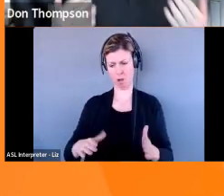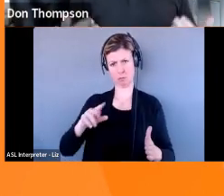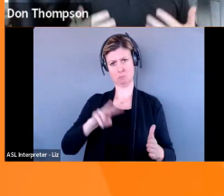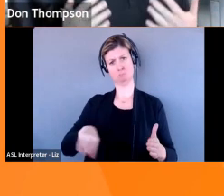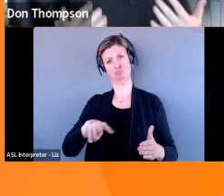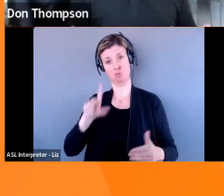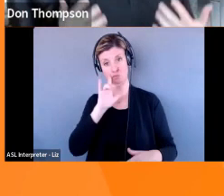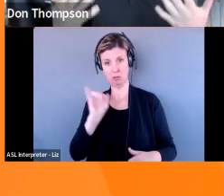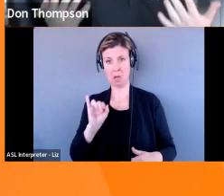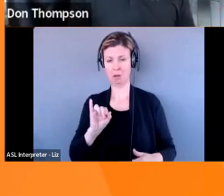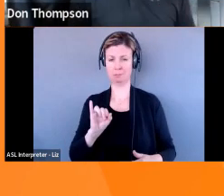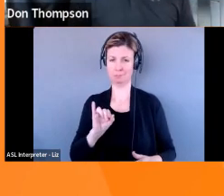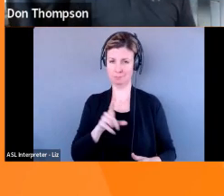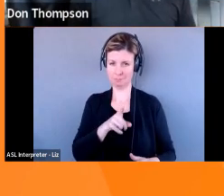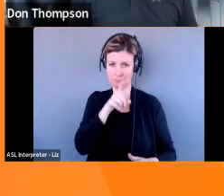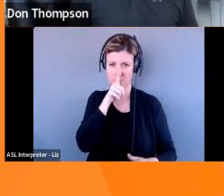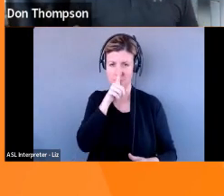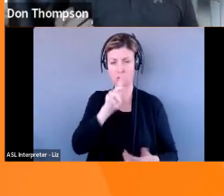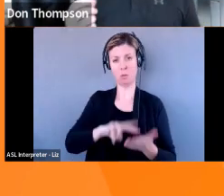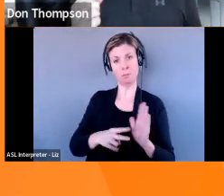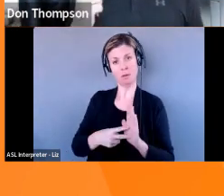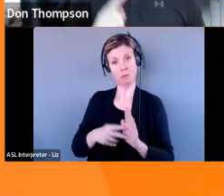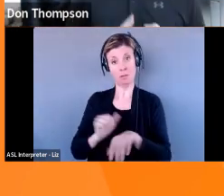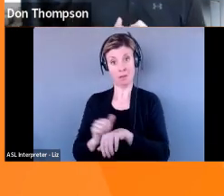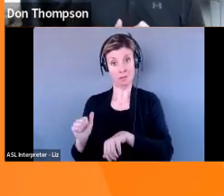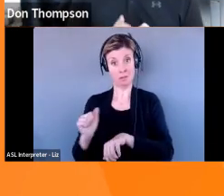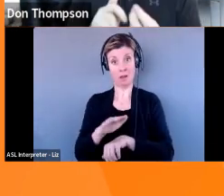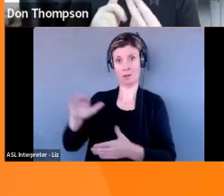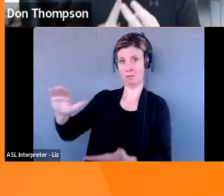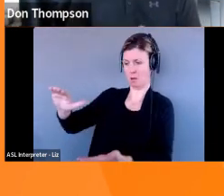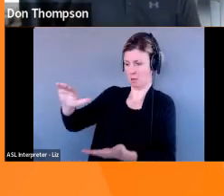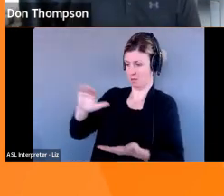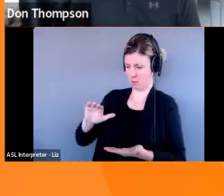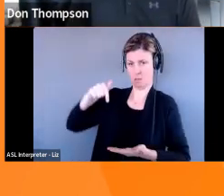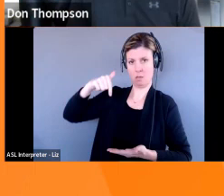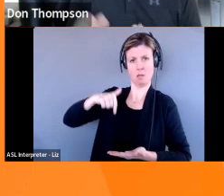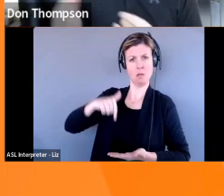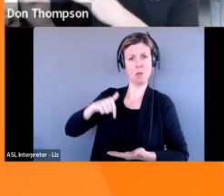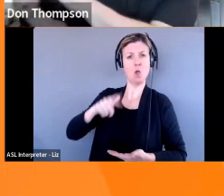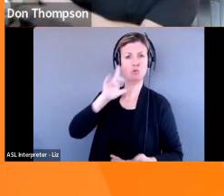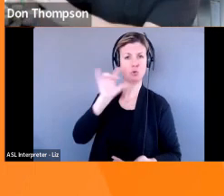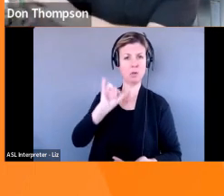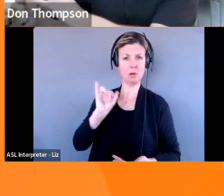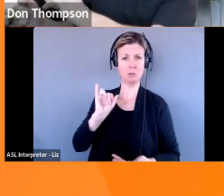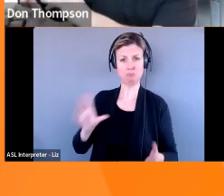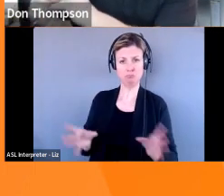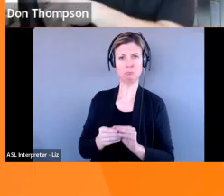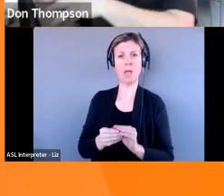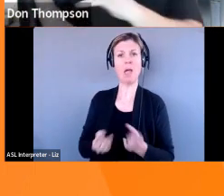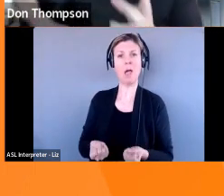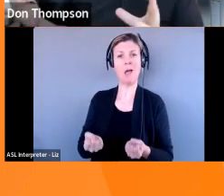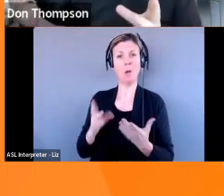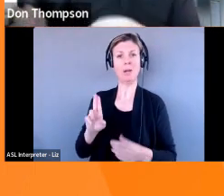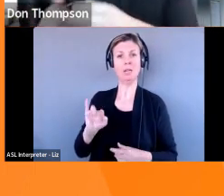people receive when they buy your product? What comes in the box? How many units? If I'm selling something that has